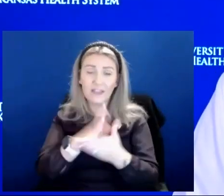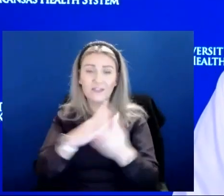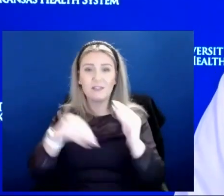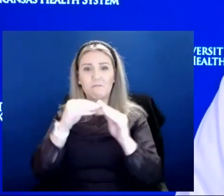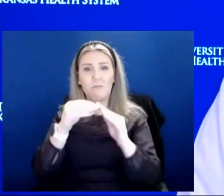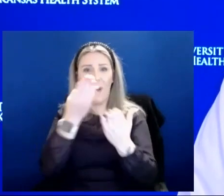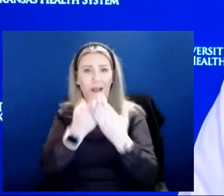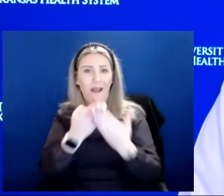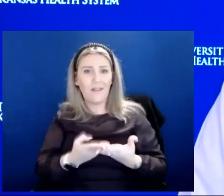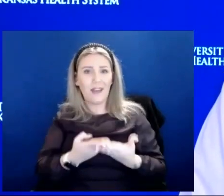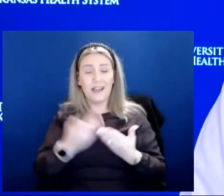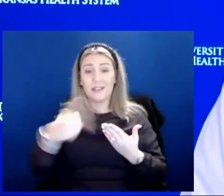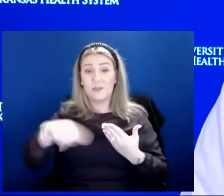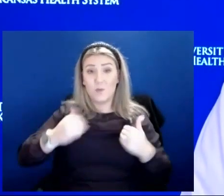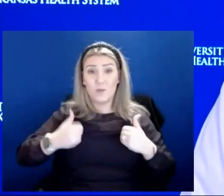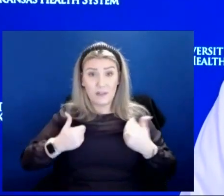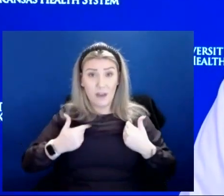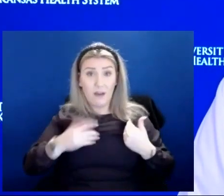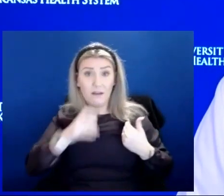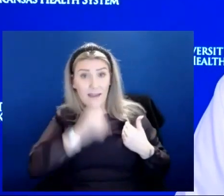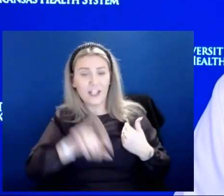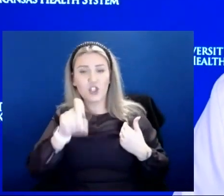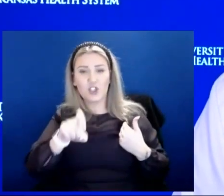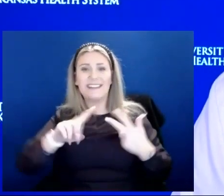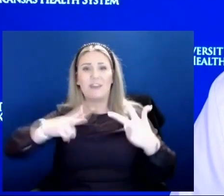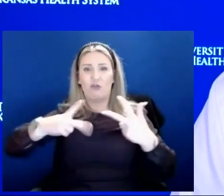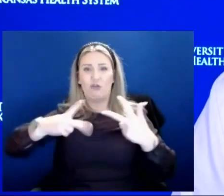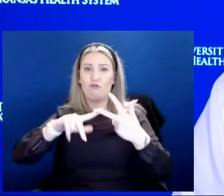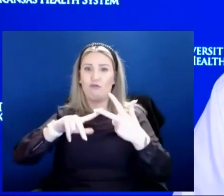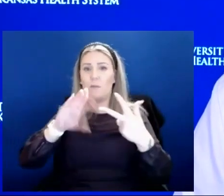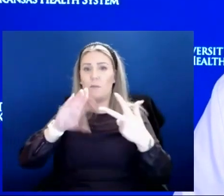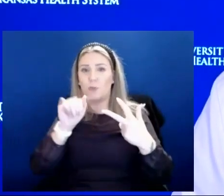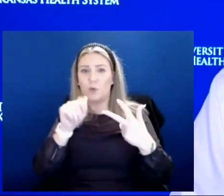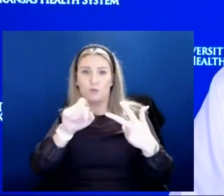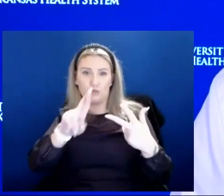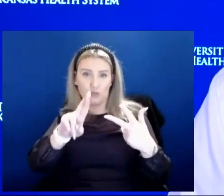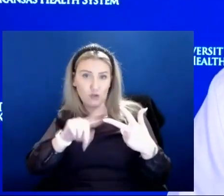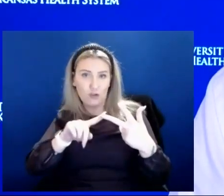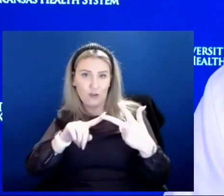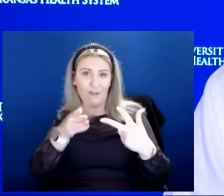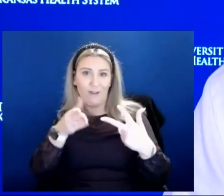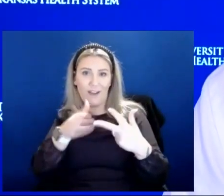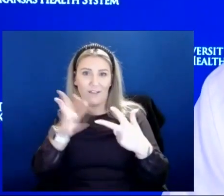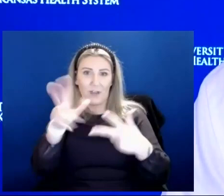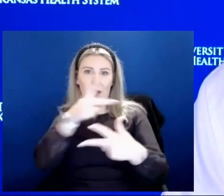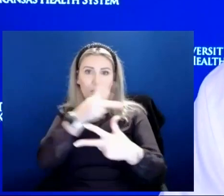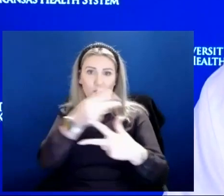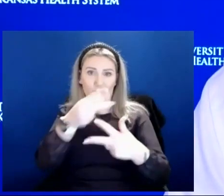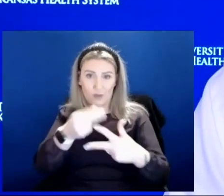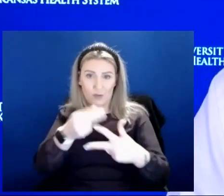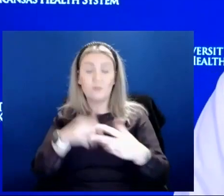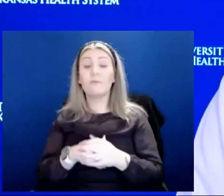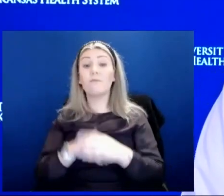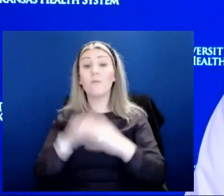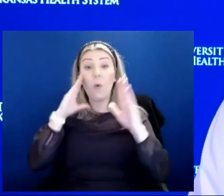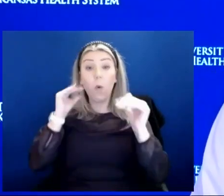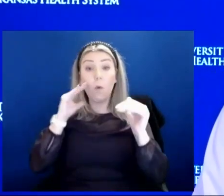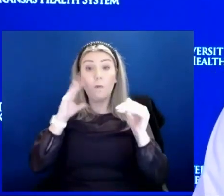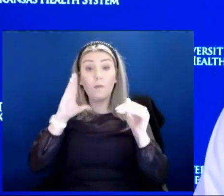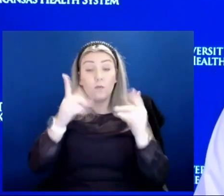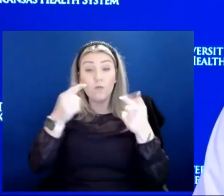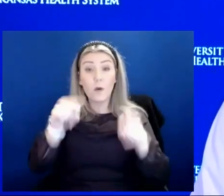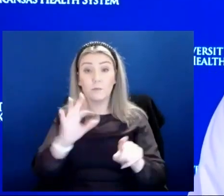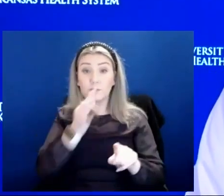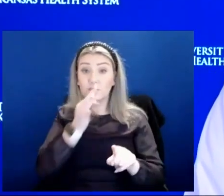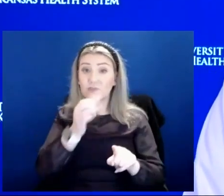younger ages do need that booster dose, that 3rd dose after the first 2. Hopefully that will come soon. I'm not exactly